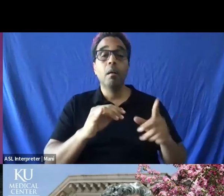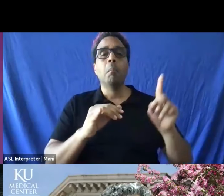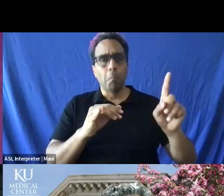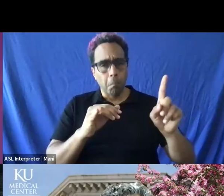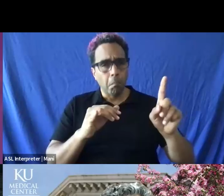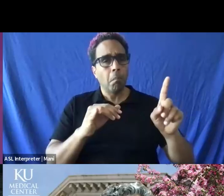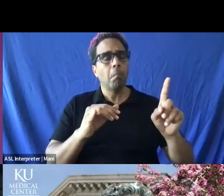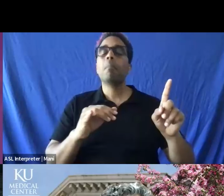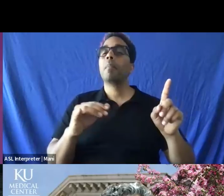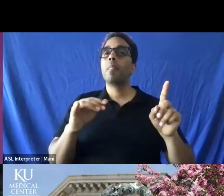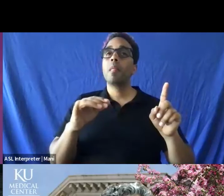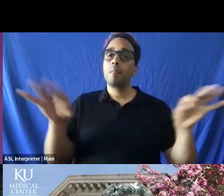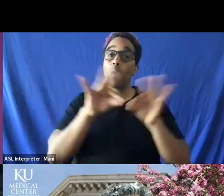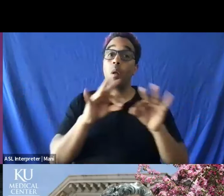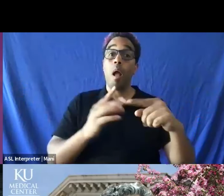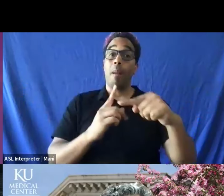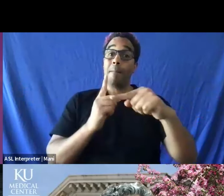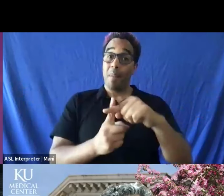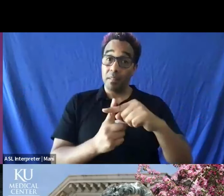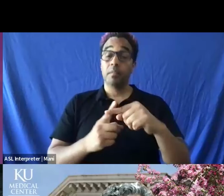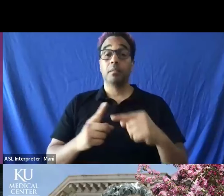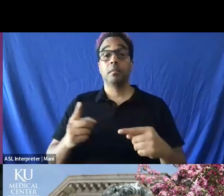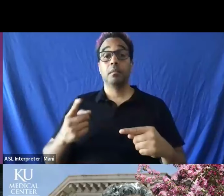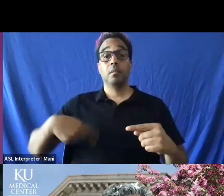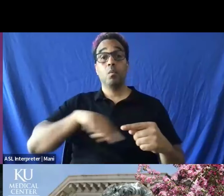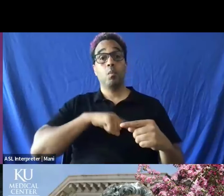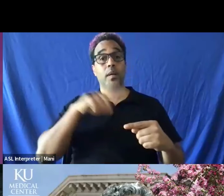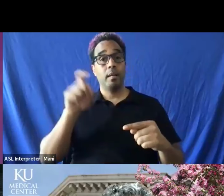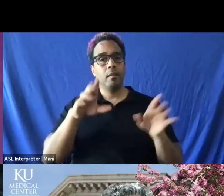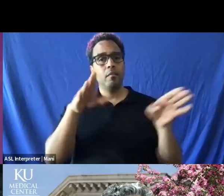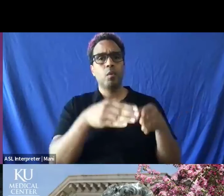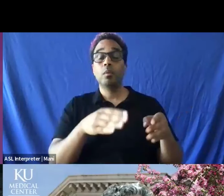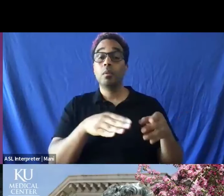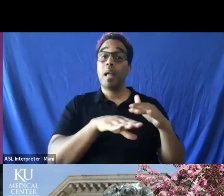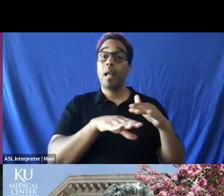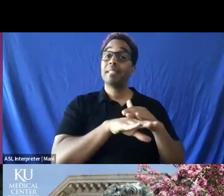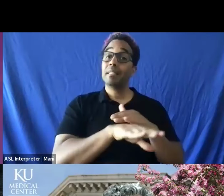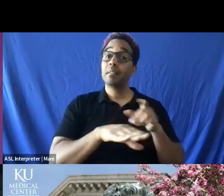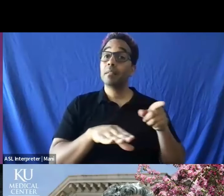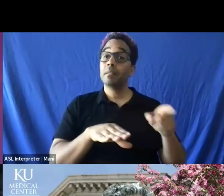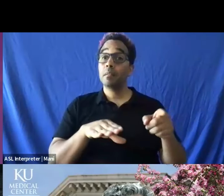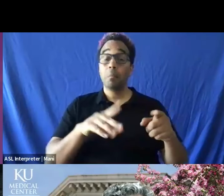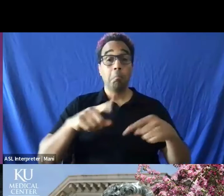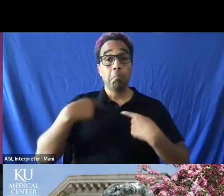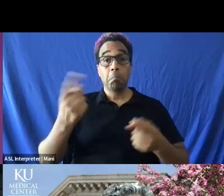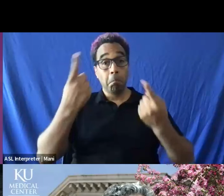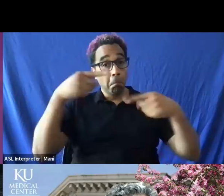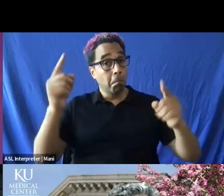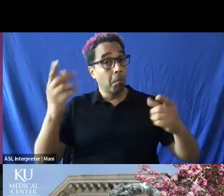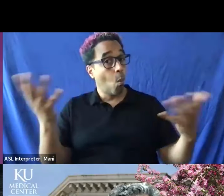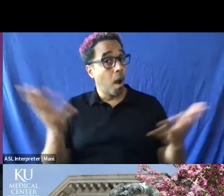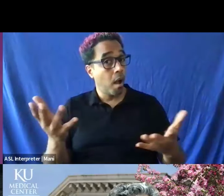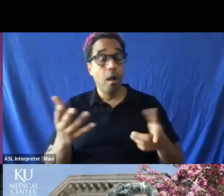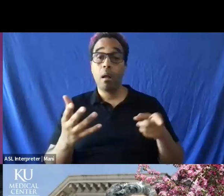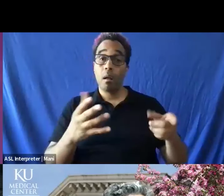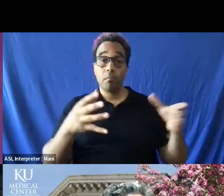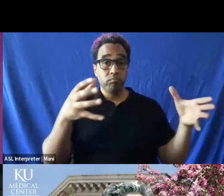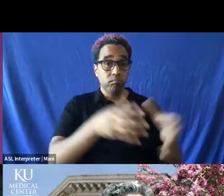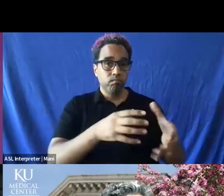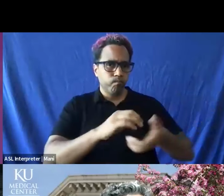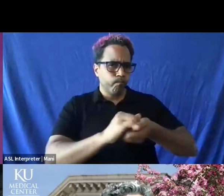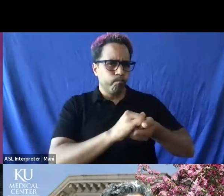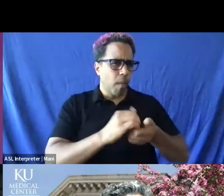we need to look at assets of a community, their history, their accomplishments, their cohesion, and we really push for